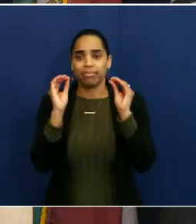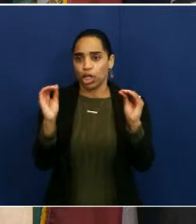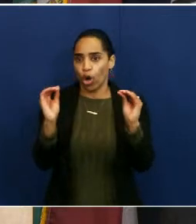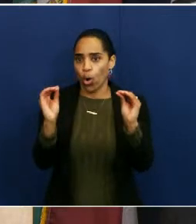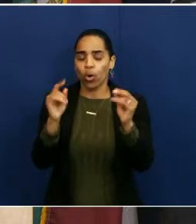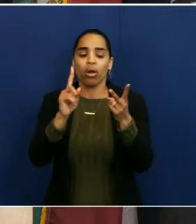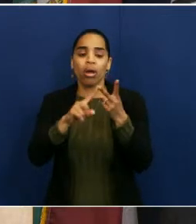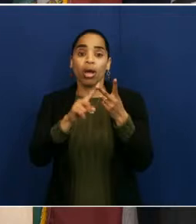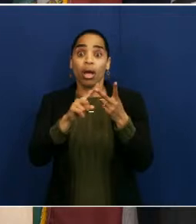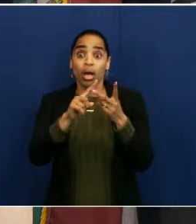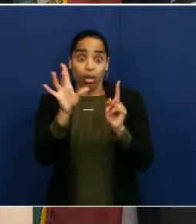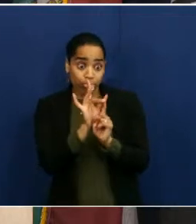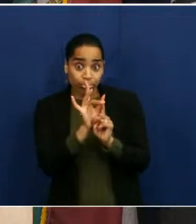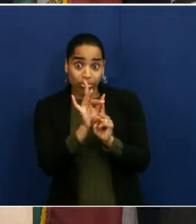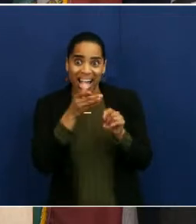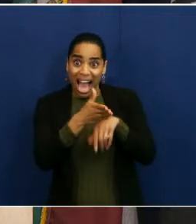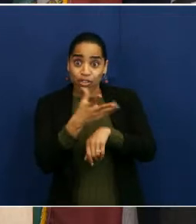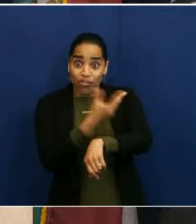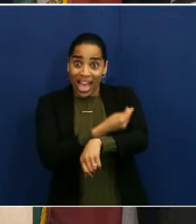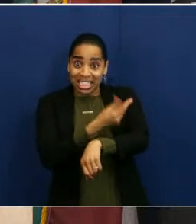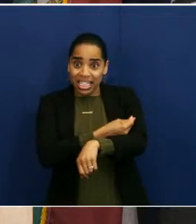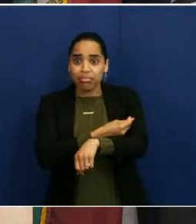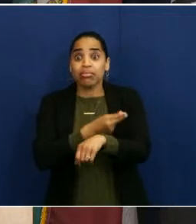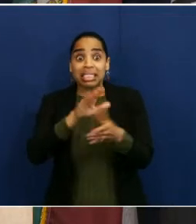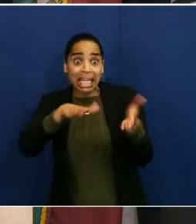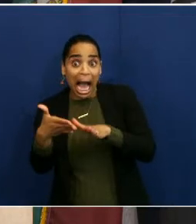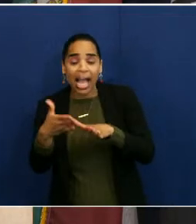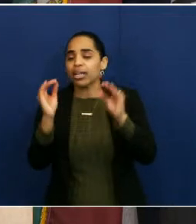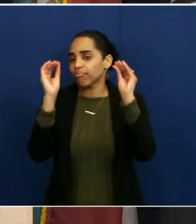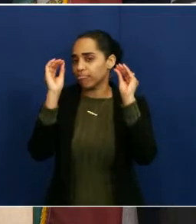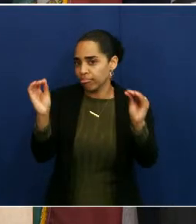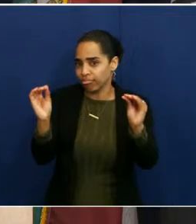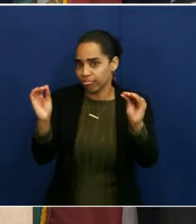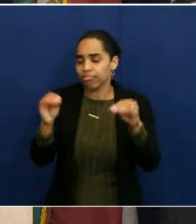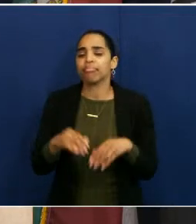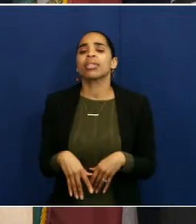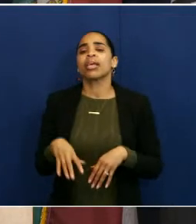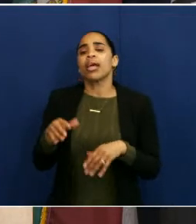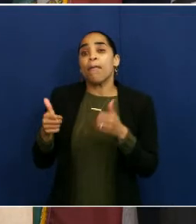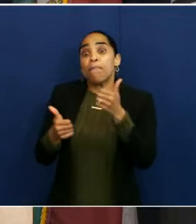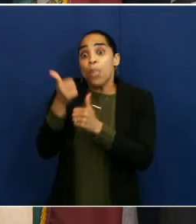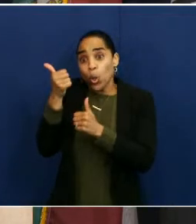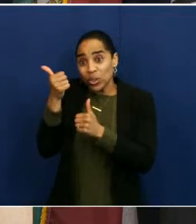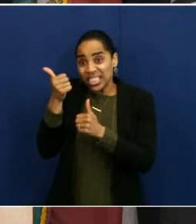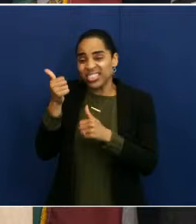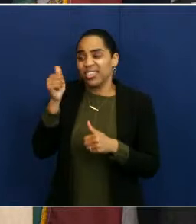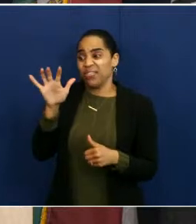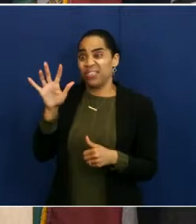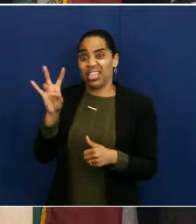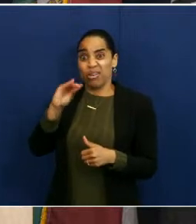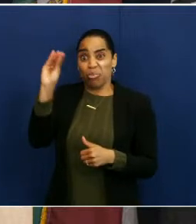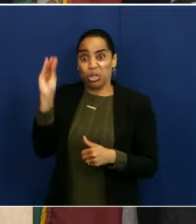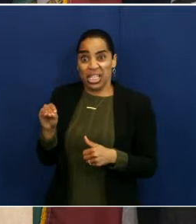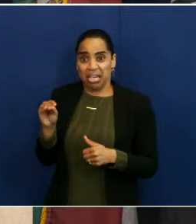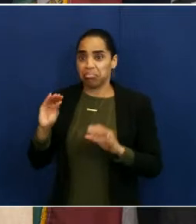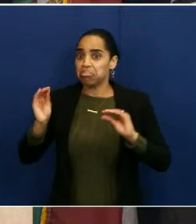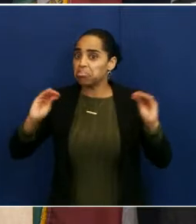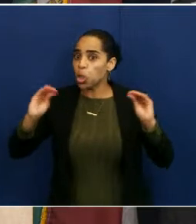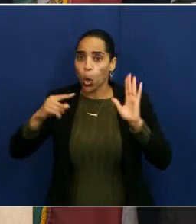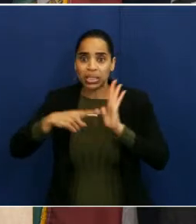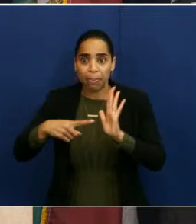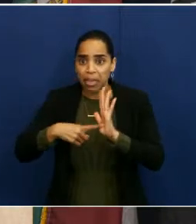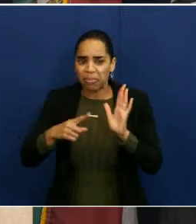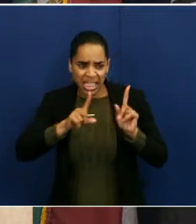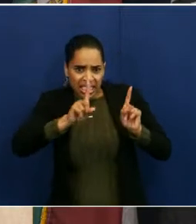And in fact, the majority, 57%, have had no symptoms at all. These were people who were fully vaccinated, were tested